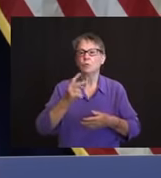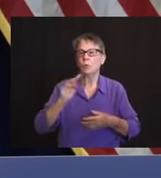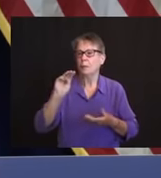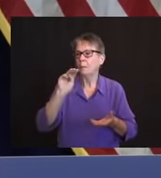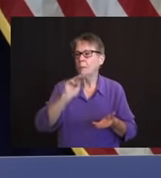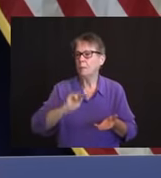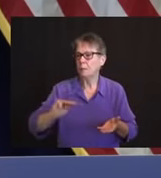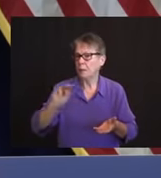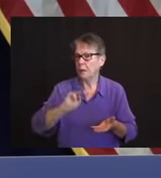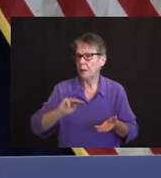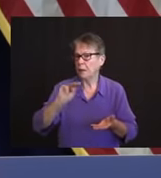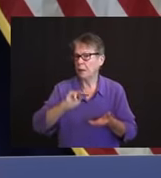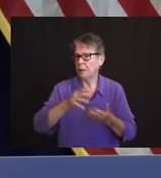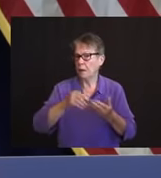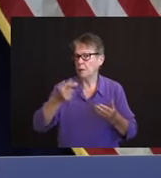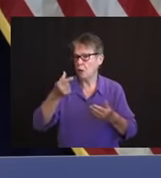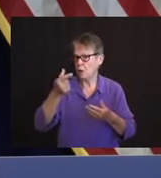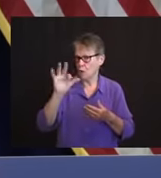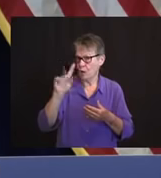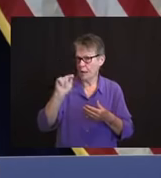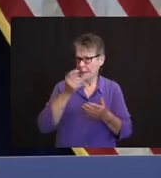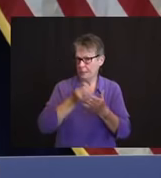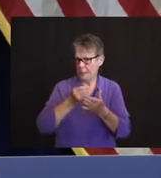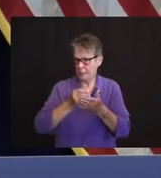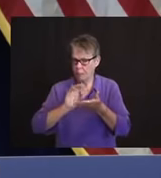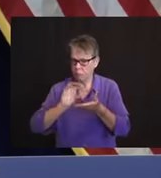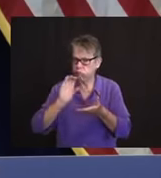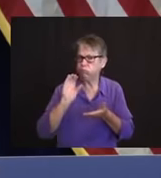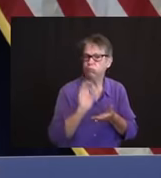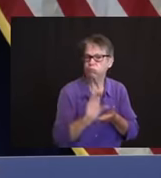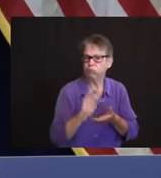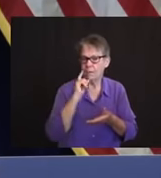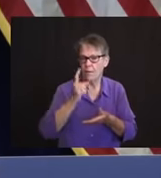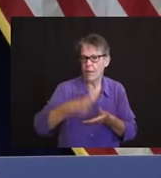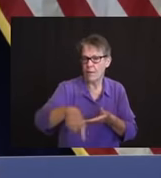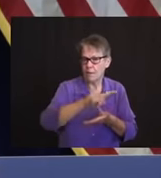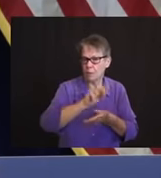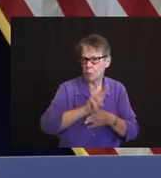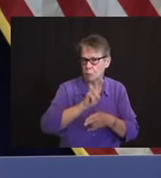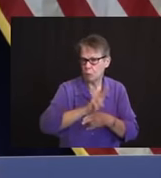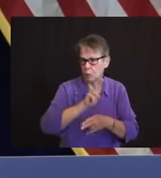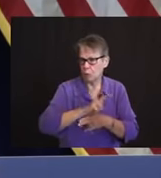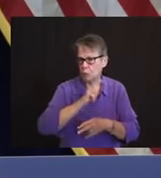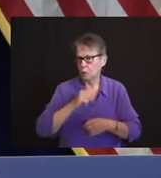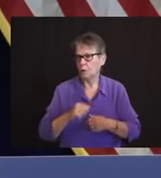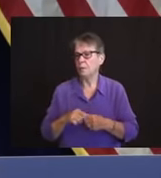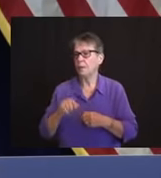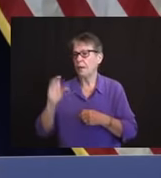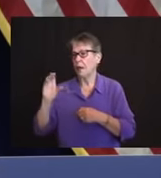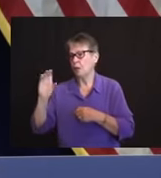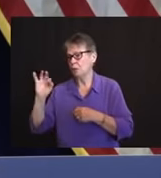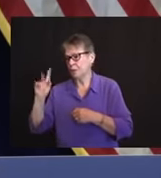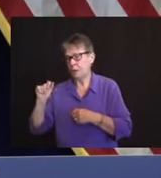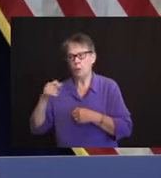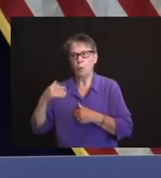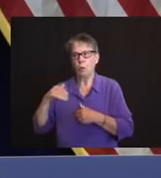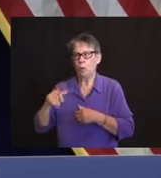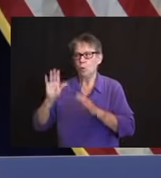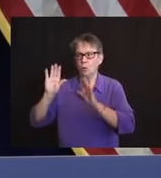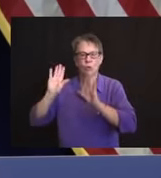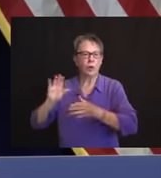COVID pandemic. Overall, CREDA continues to be an outstanding partner with us